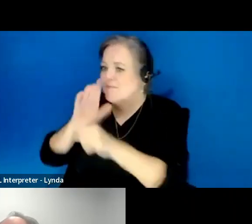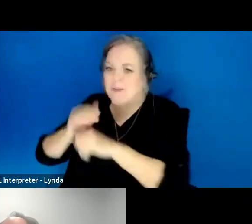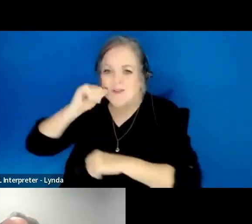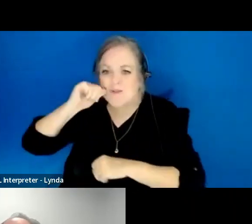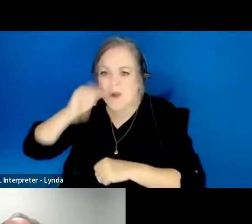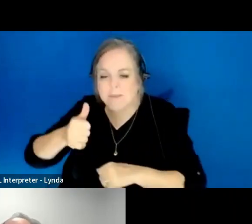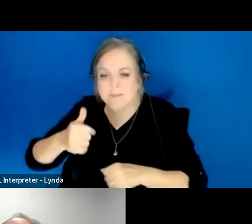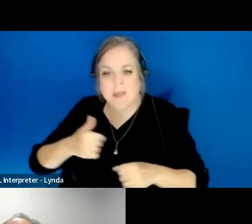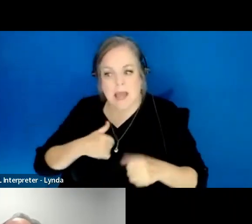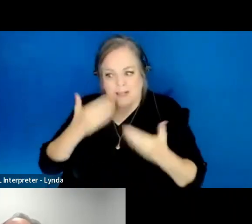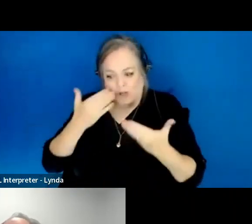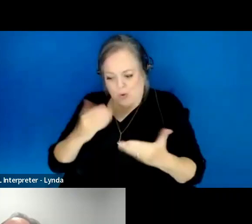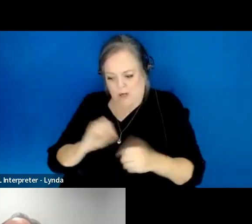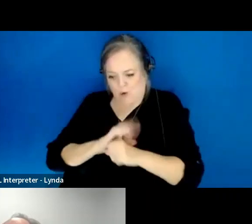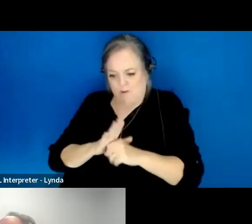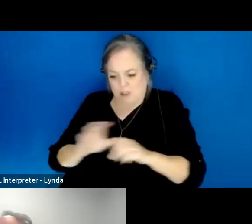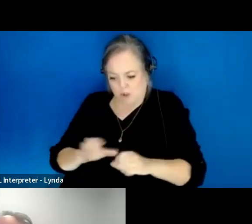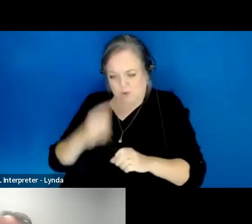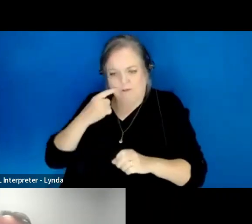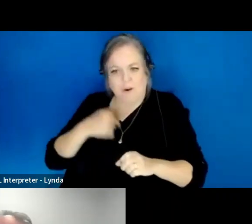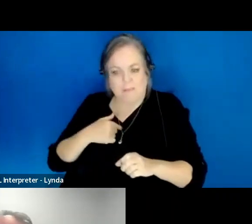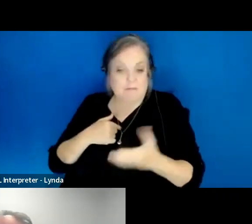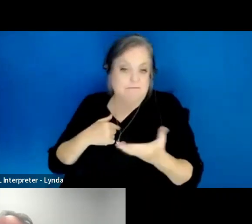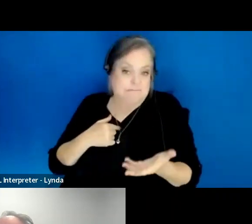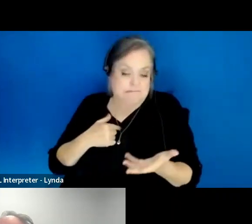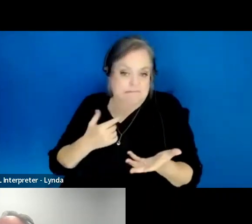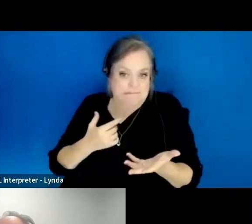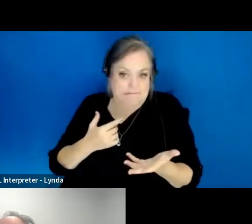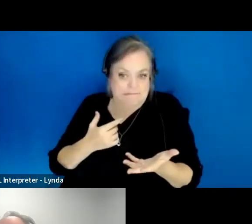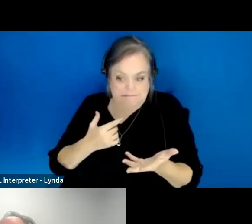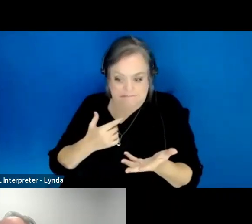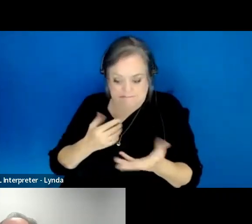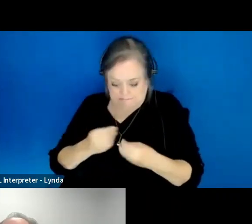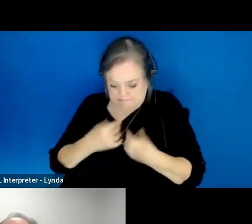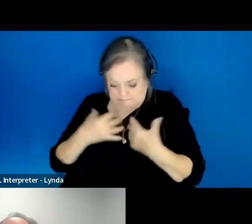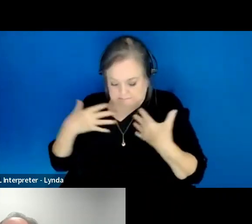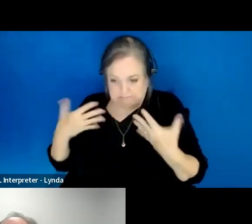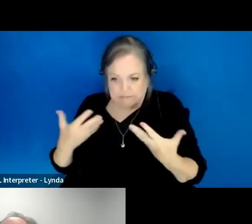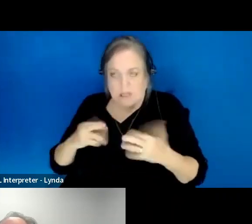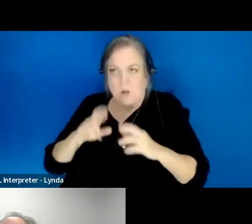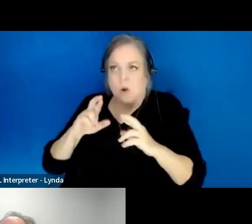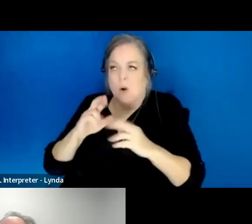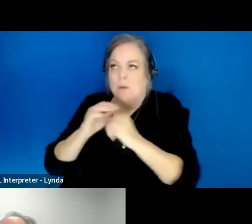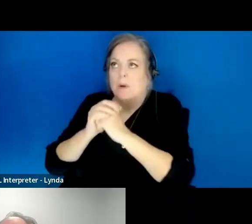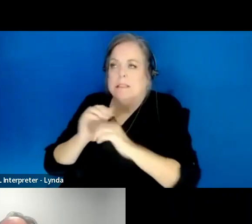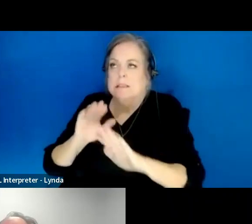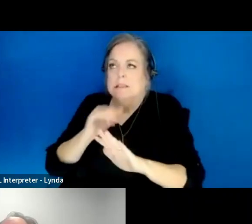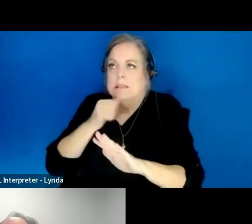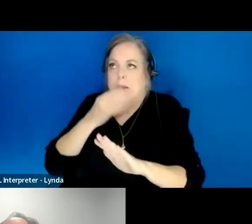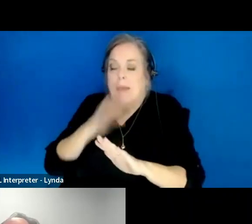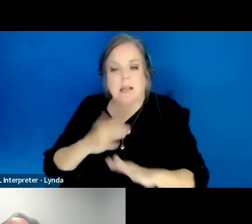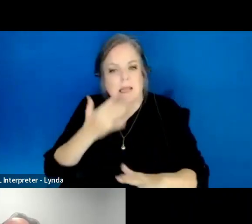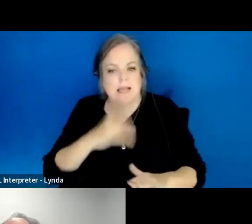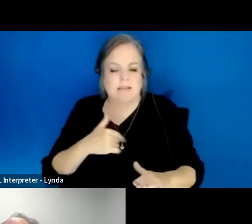know what COVID was going to do to me. I just hoped and prayed that it wasn't going to be bad. And luckily for